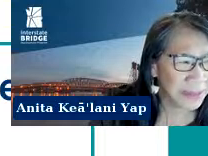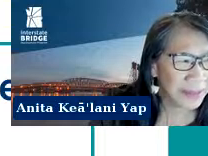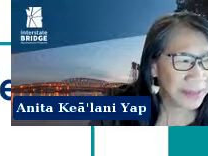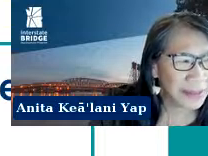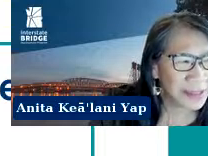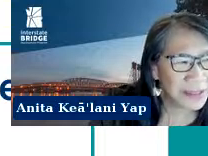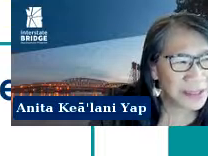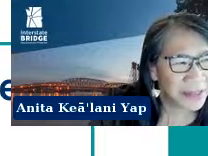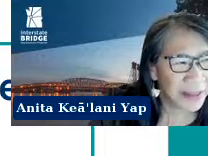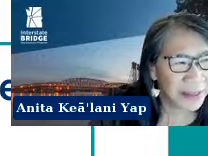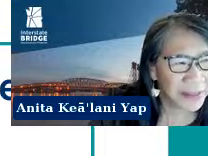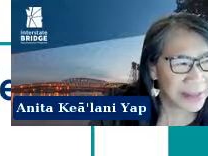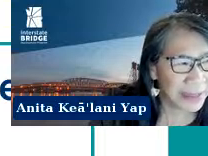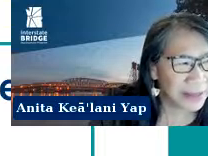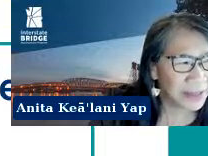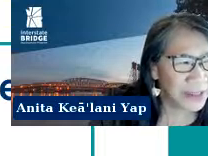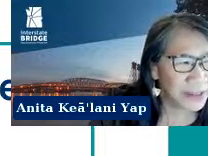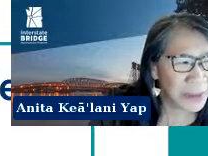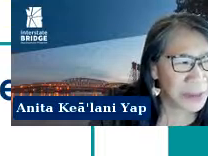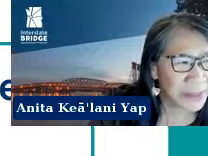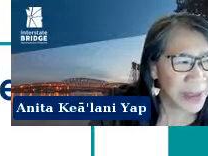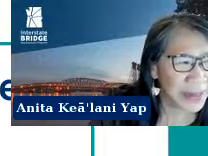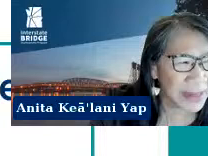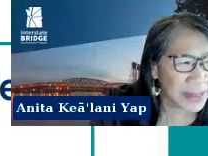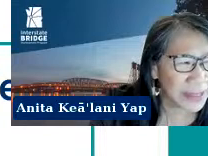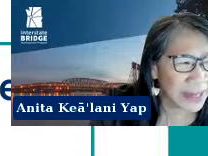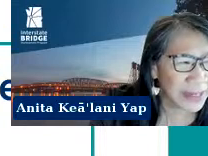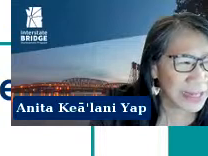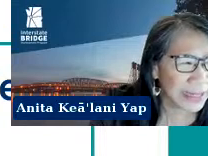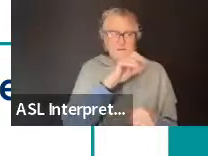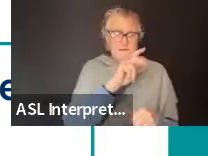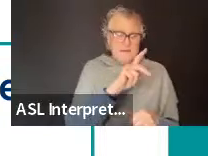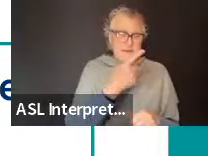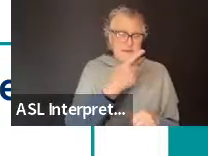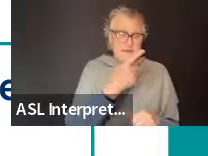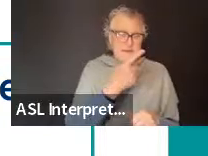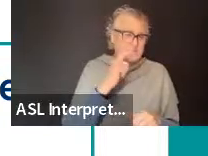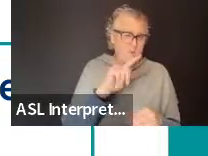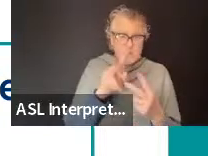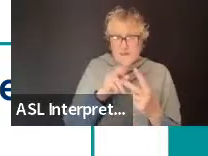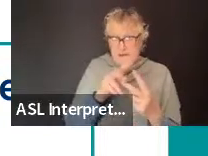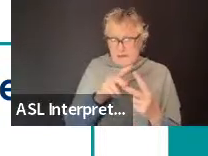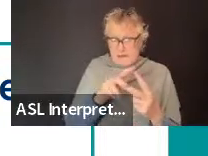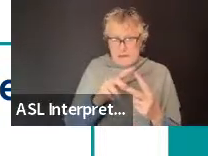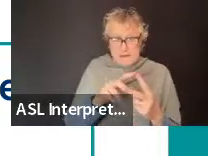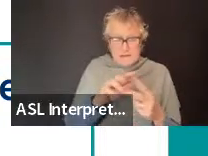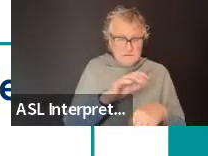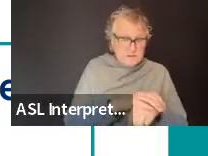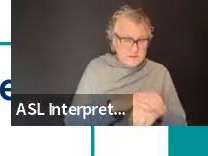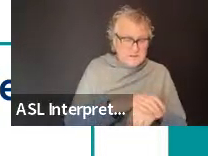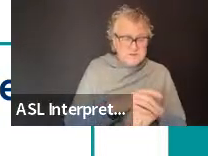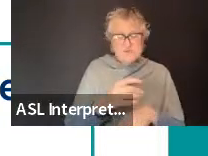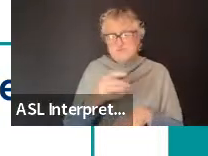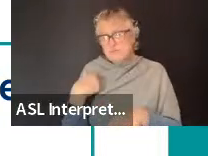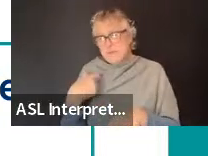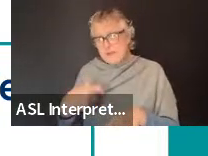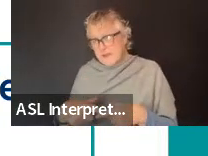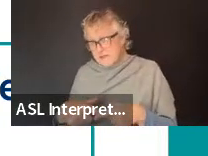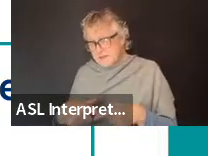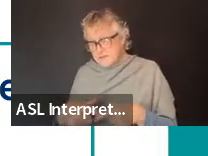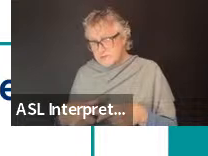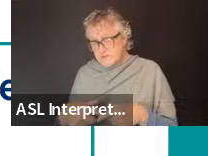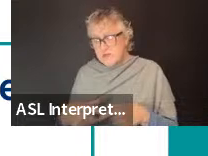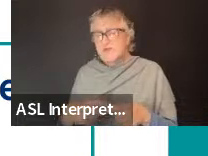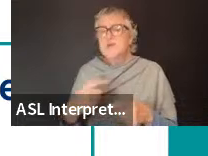YouTube. Users can follow this link to view both Spanish and English captions in a separate browser. So go to